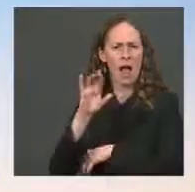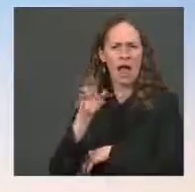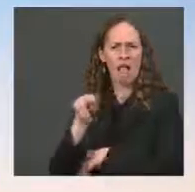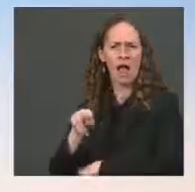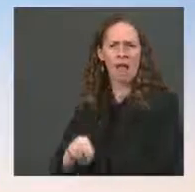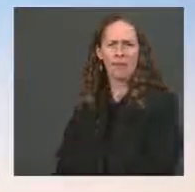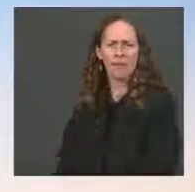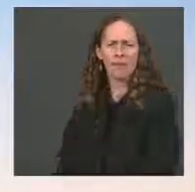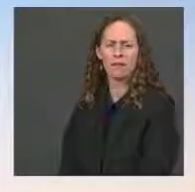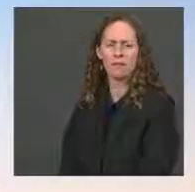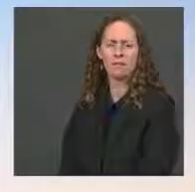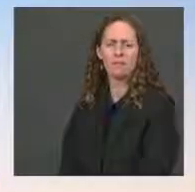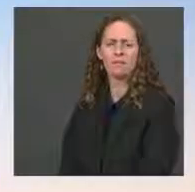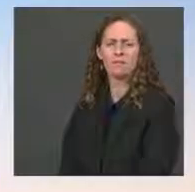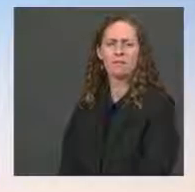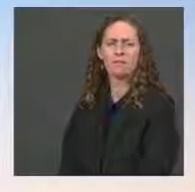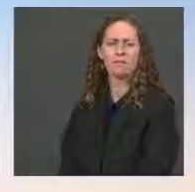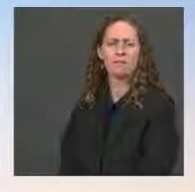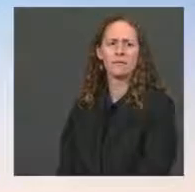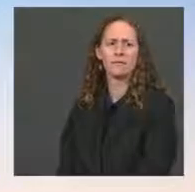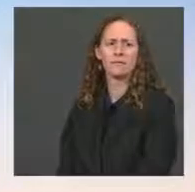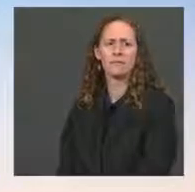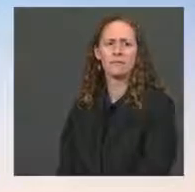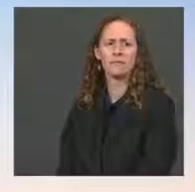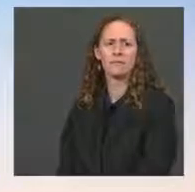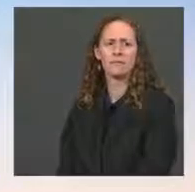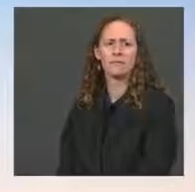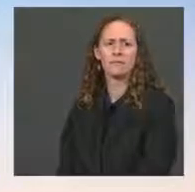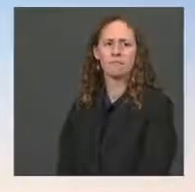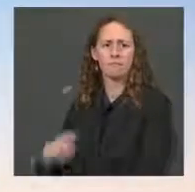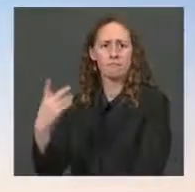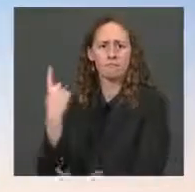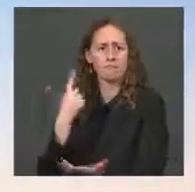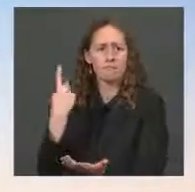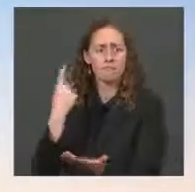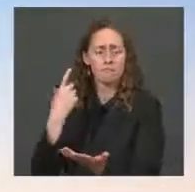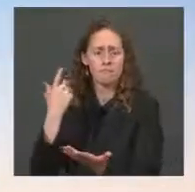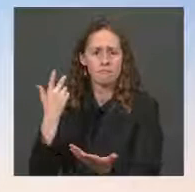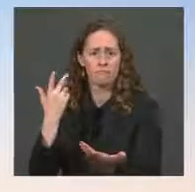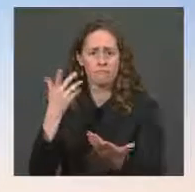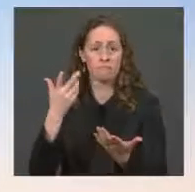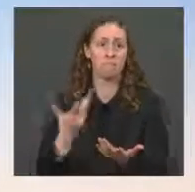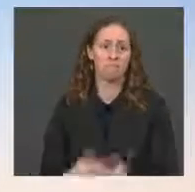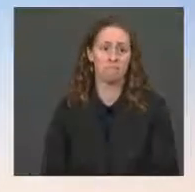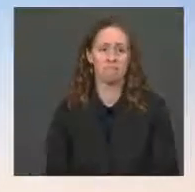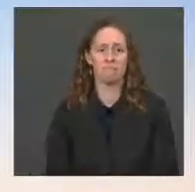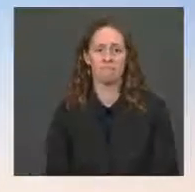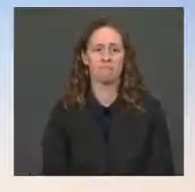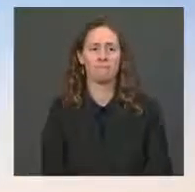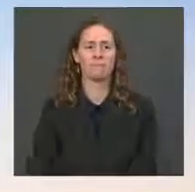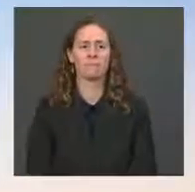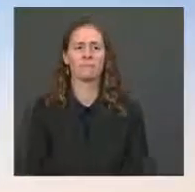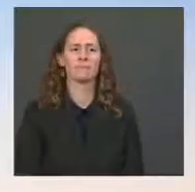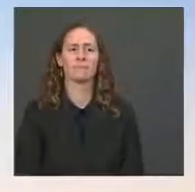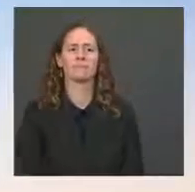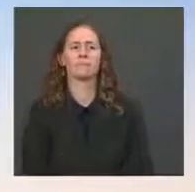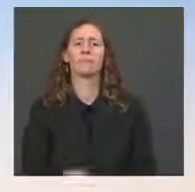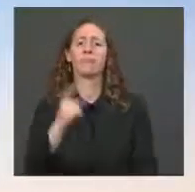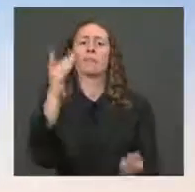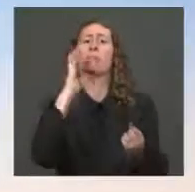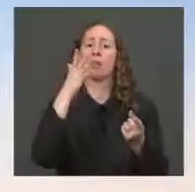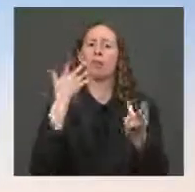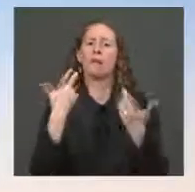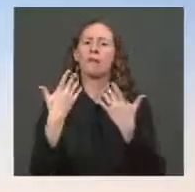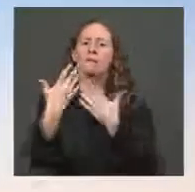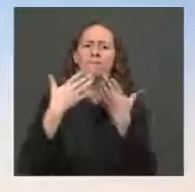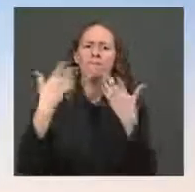restart the talks with Iran about nuclear weapons? He continues to believe that a diplomatic path forward is the best path forward, and that going back